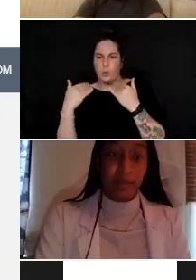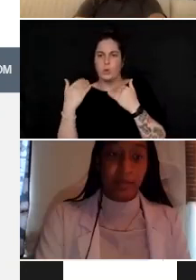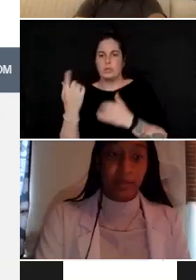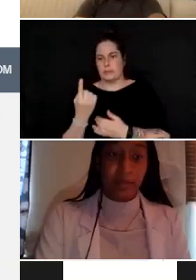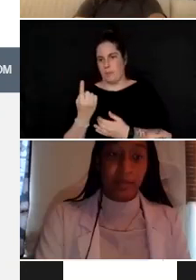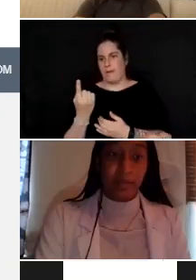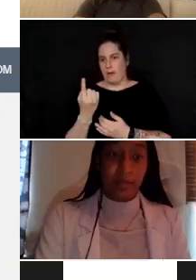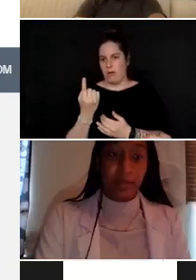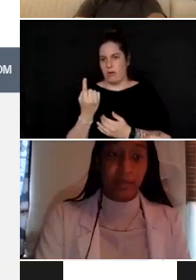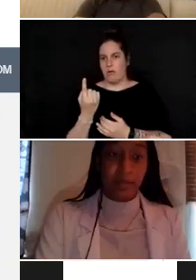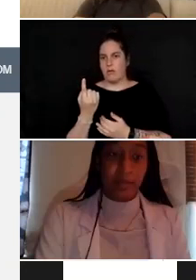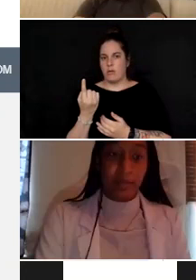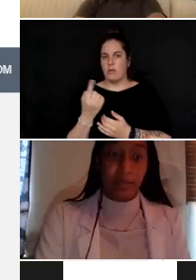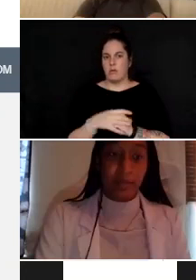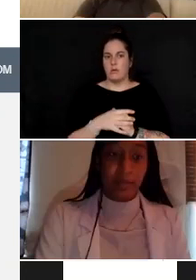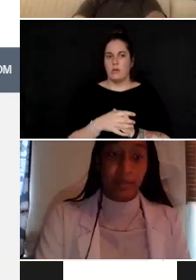okay?